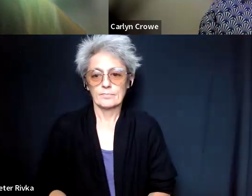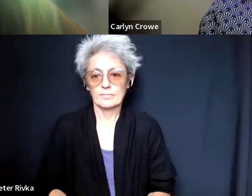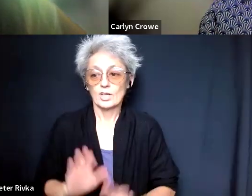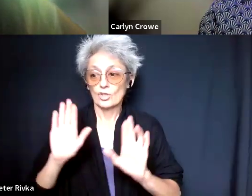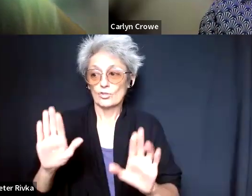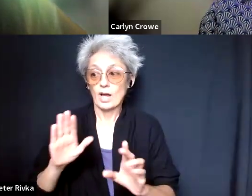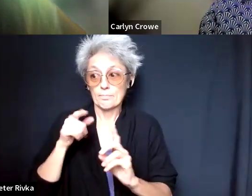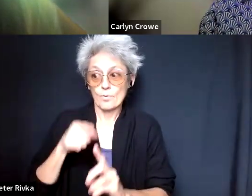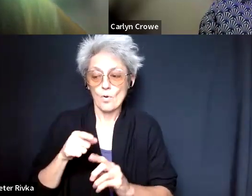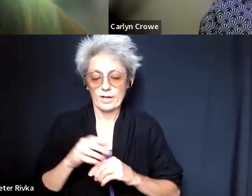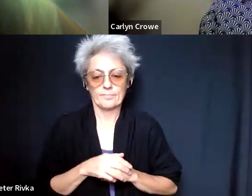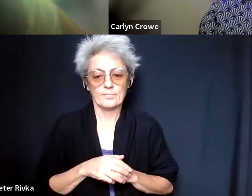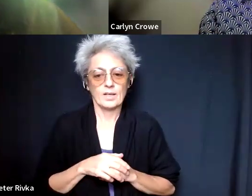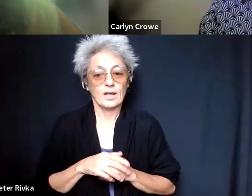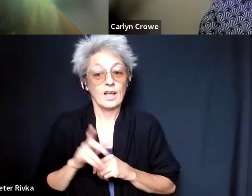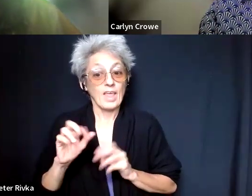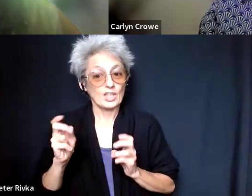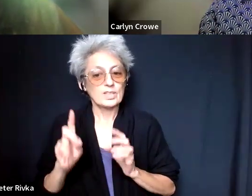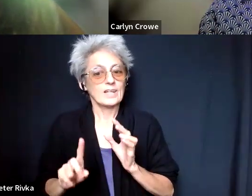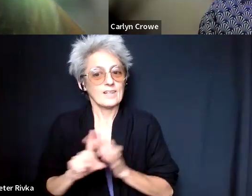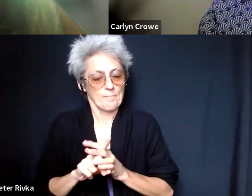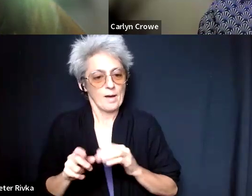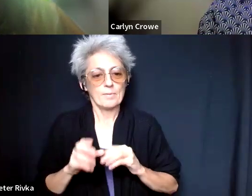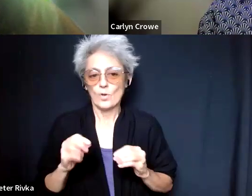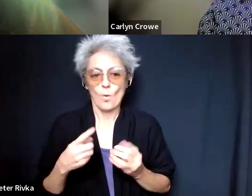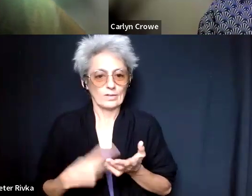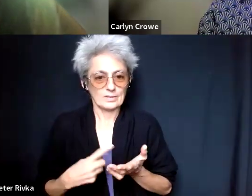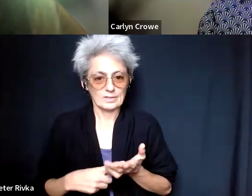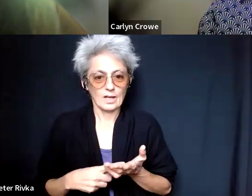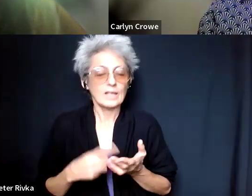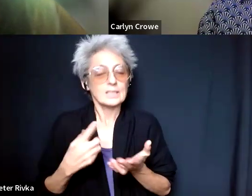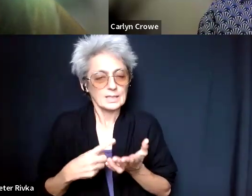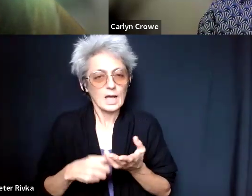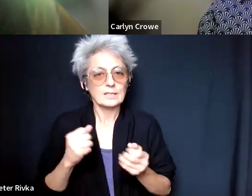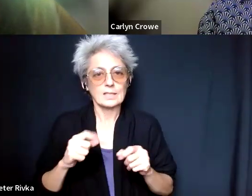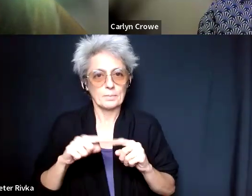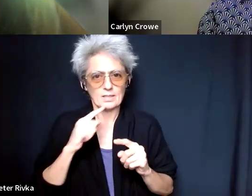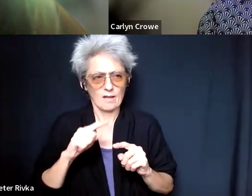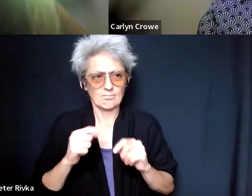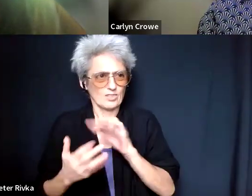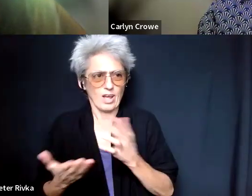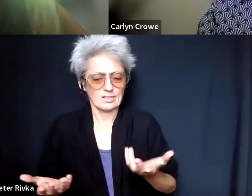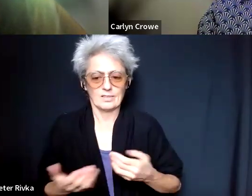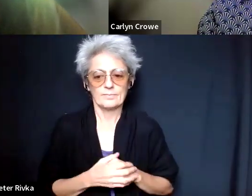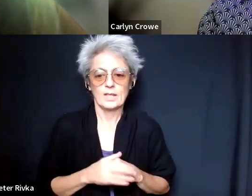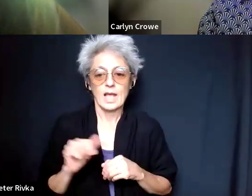up. It hasn't been addressed, but I know it's been discussed. Amy might know more, but